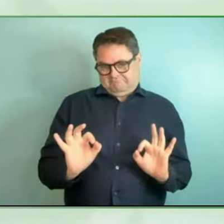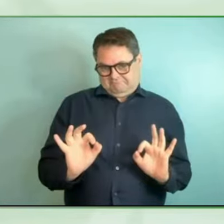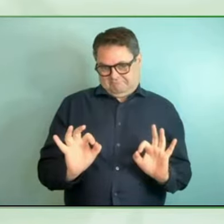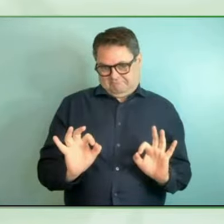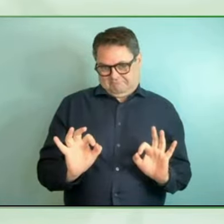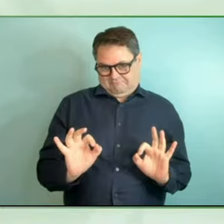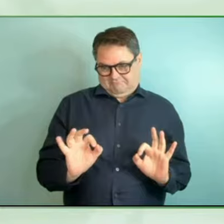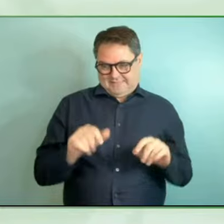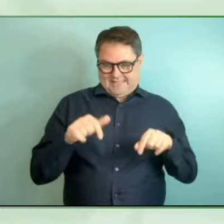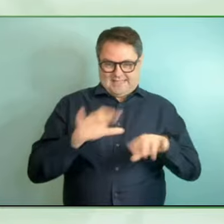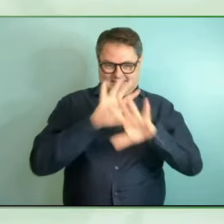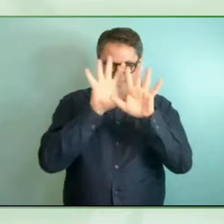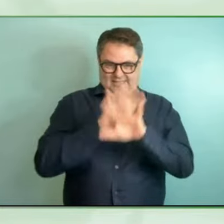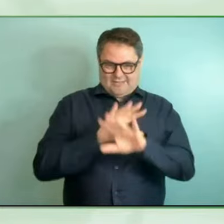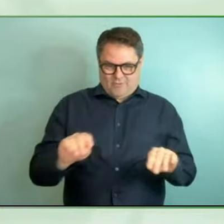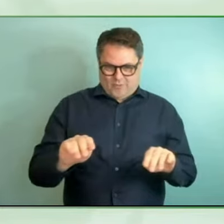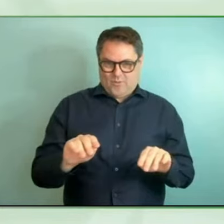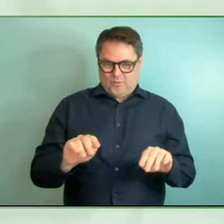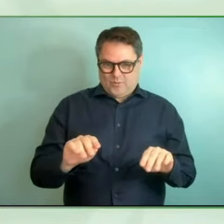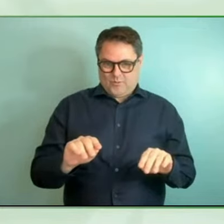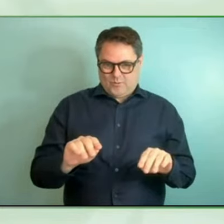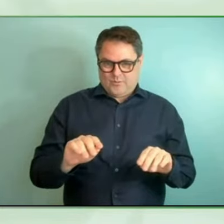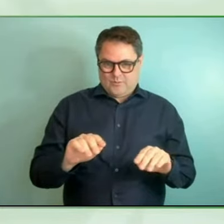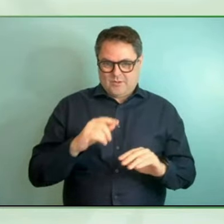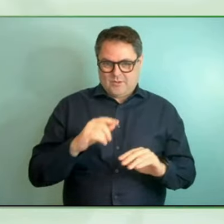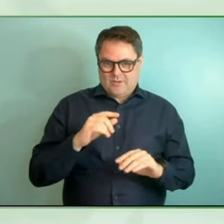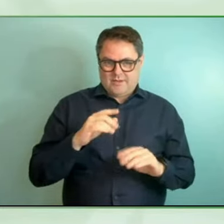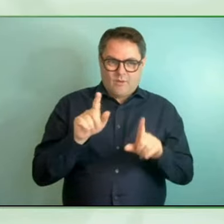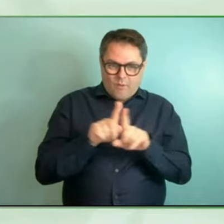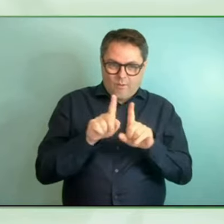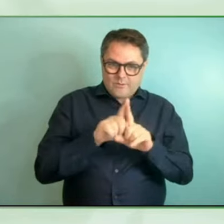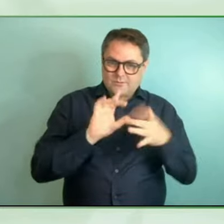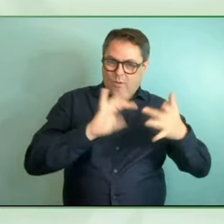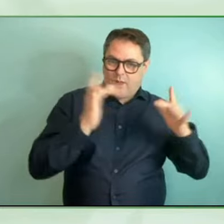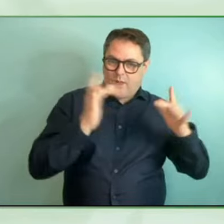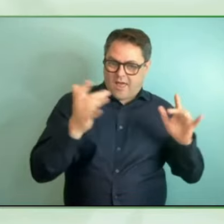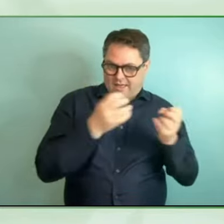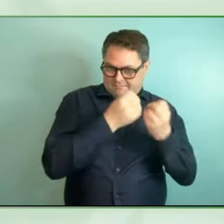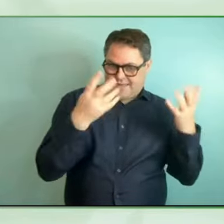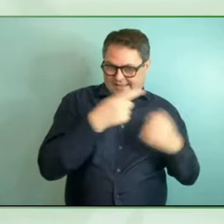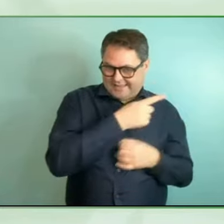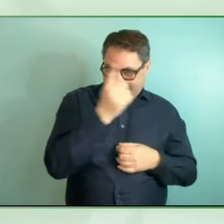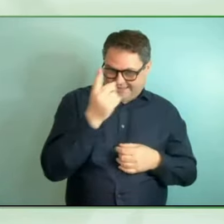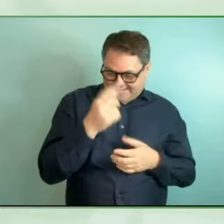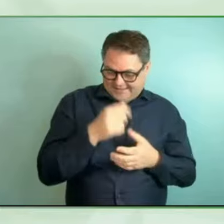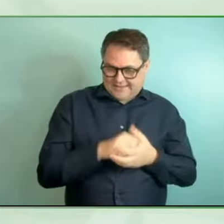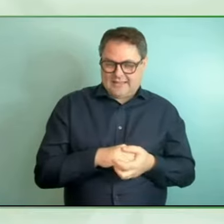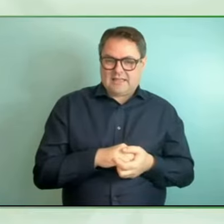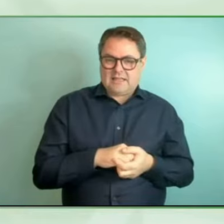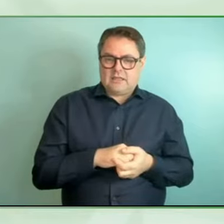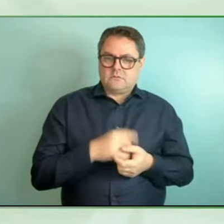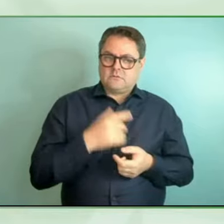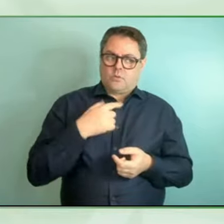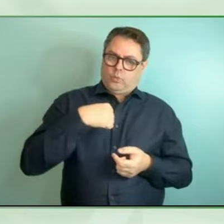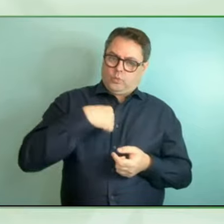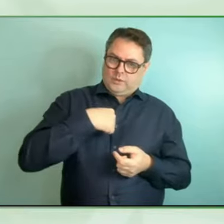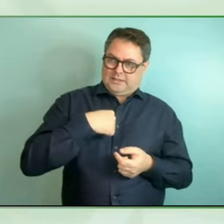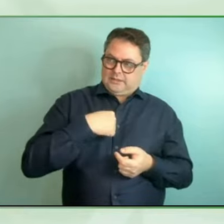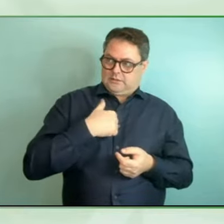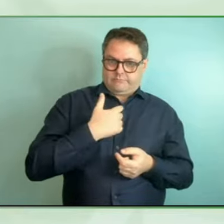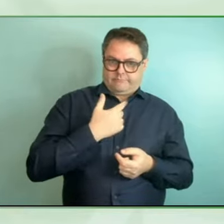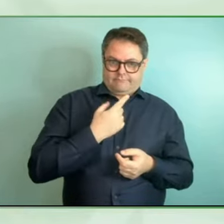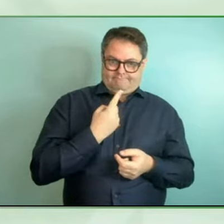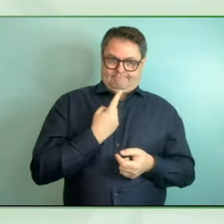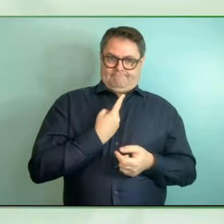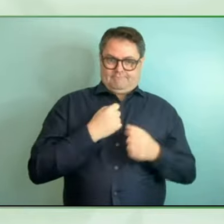Project Conference. We have a lot of people attending online. What can each and every one of us do, either